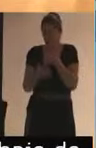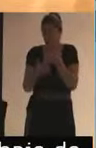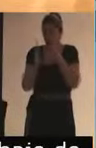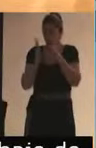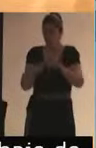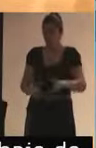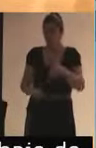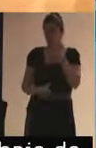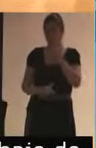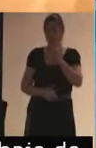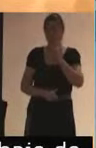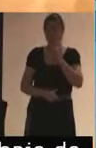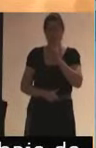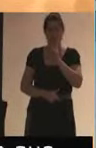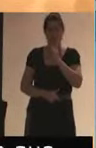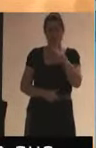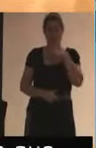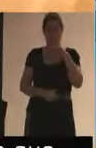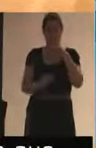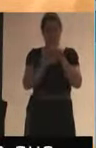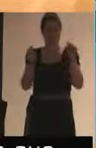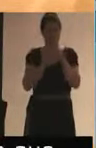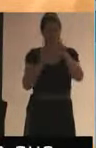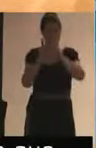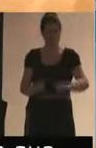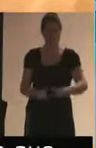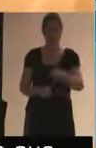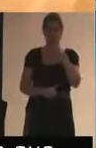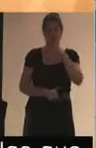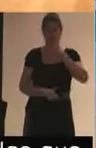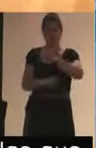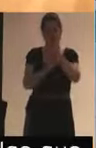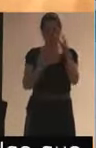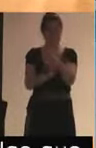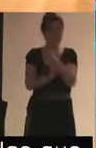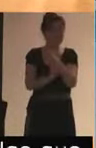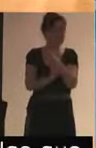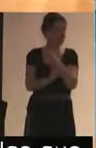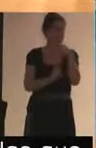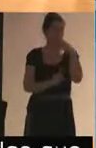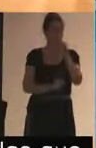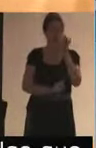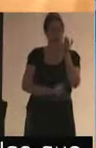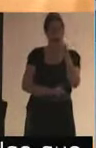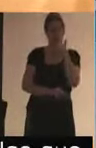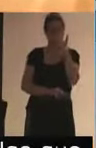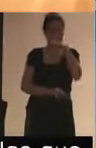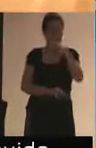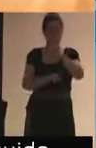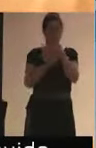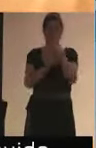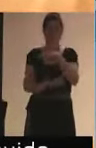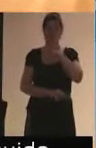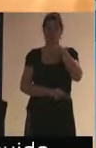how can we quantify all this? And it was very difficult to obtain a metric. So we came up with this GAS, which